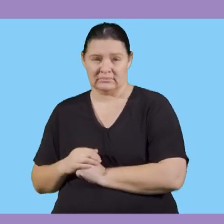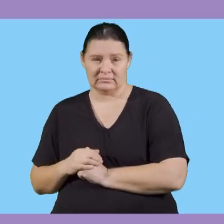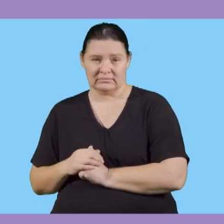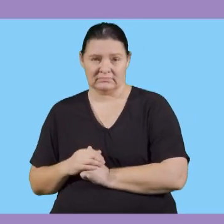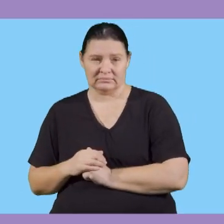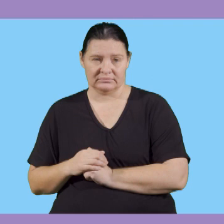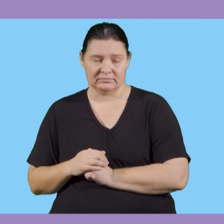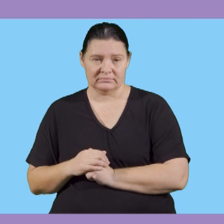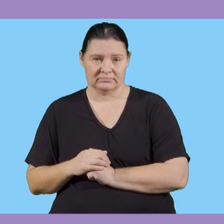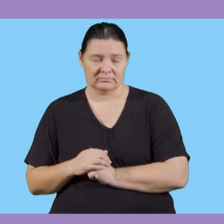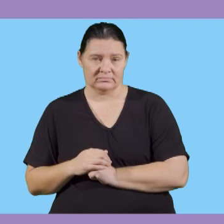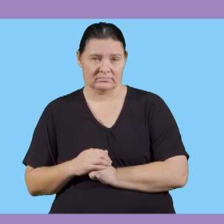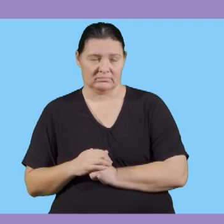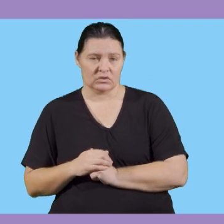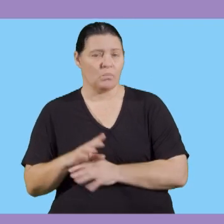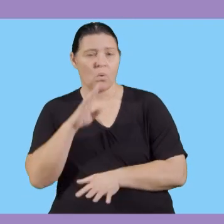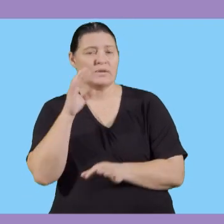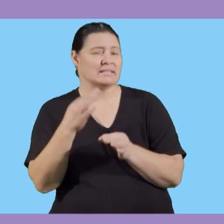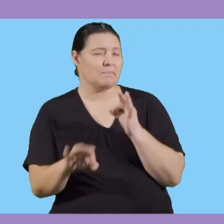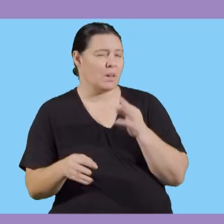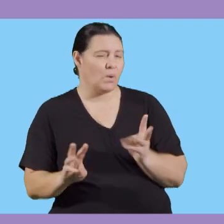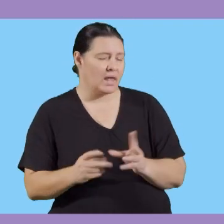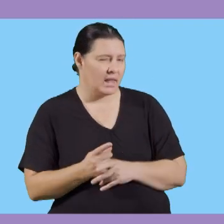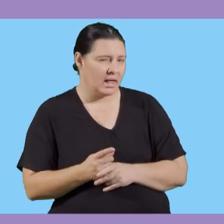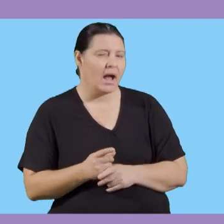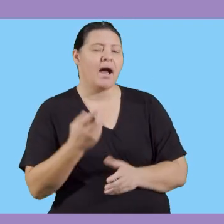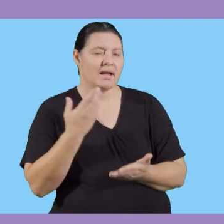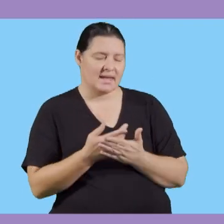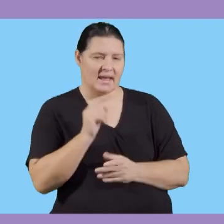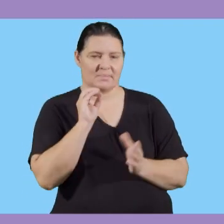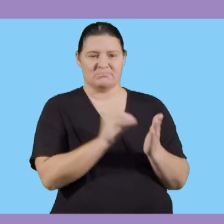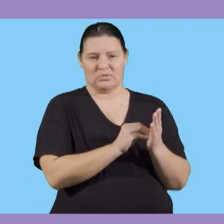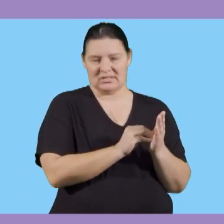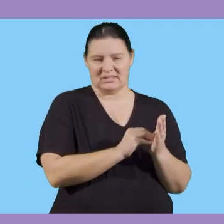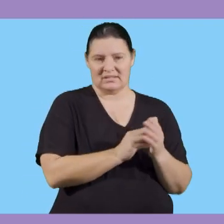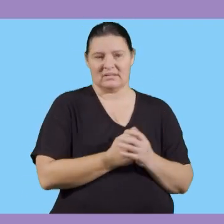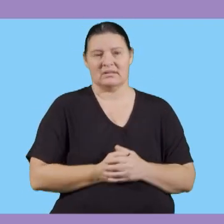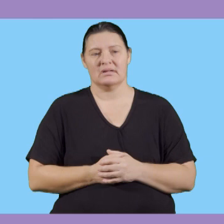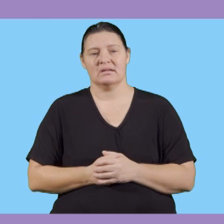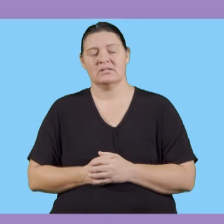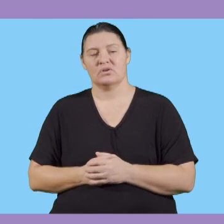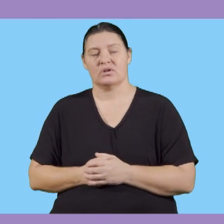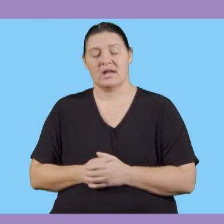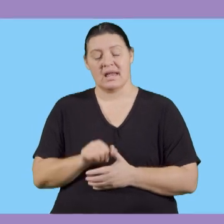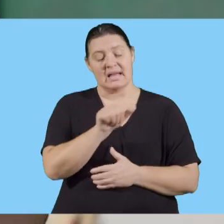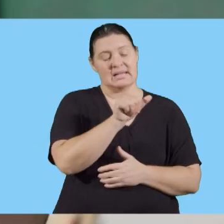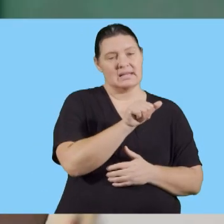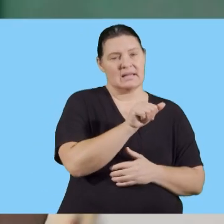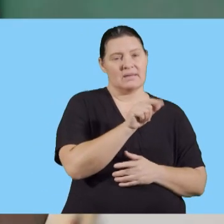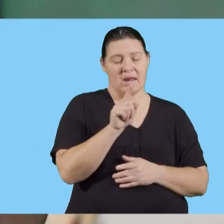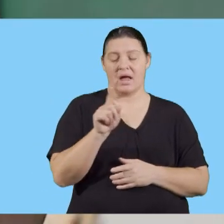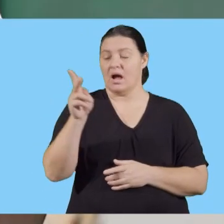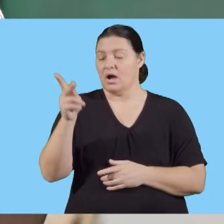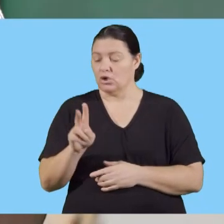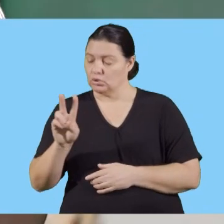did we have? That is 2 pilots. But when we look at these numbers, they can actually be simplified even further. And we simplify